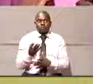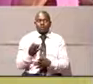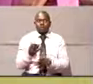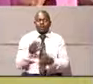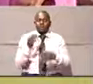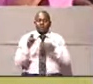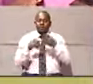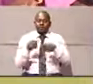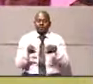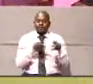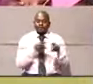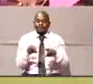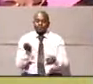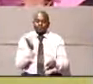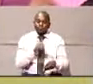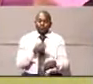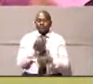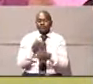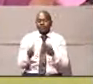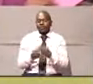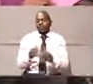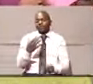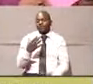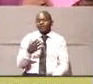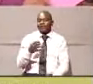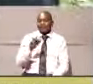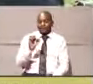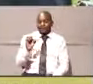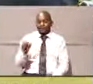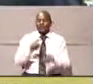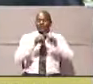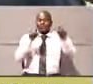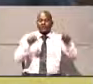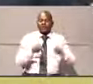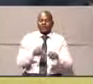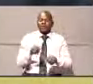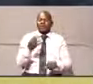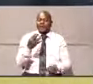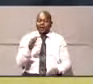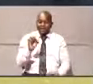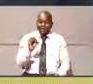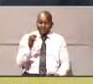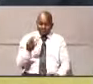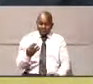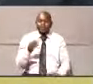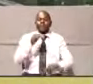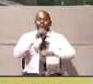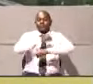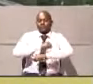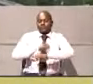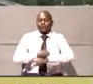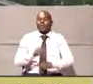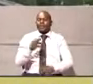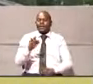implementation team. The ministry completed the construction of 588 classrooms in 84 schools, 84 administration